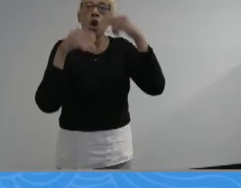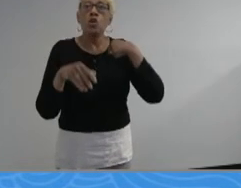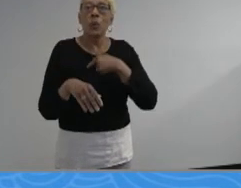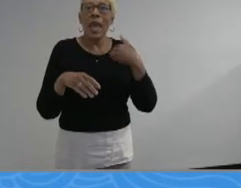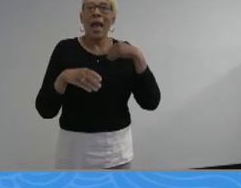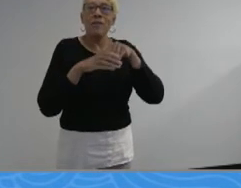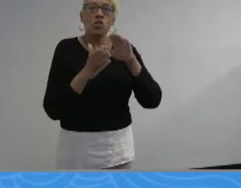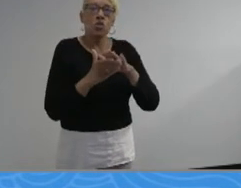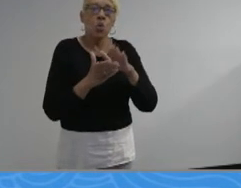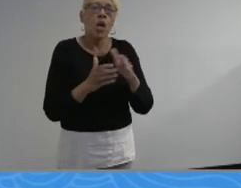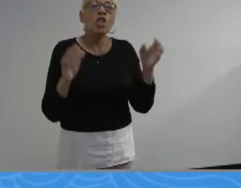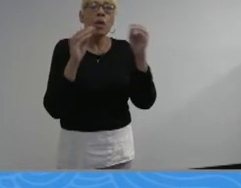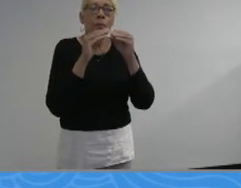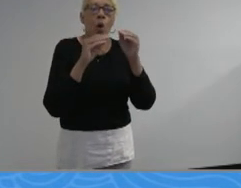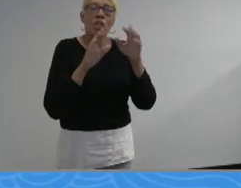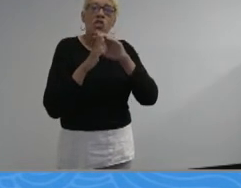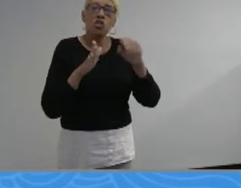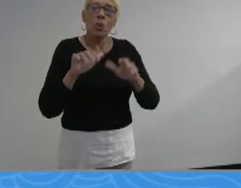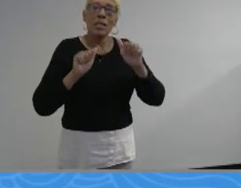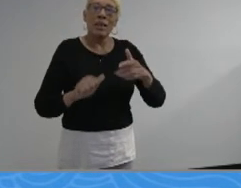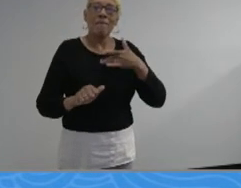more our students can be connected to.